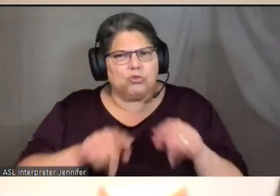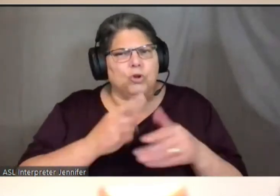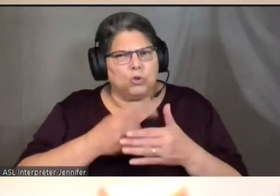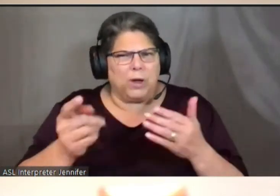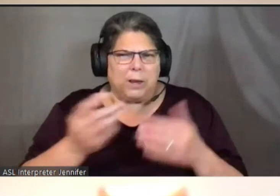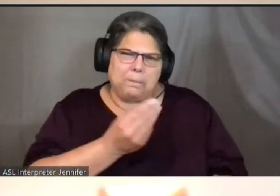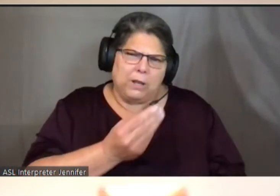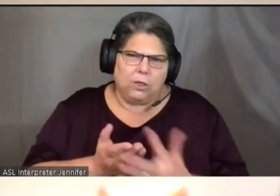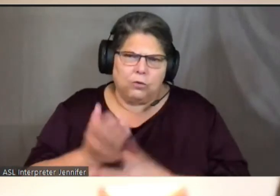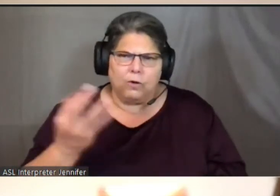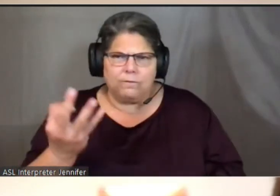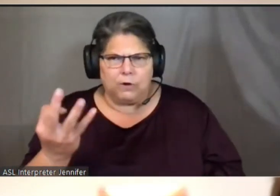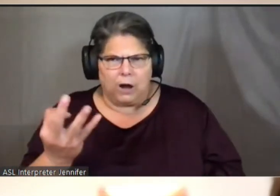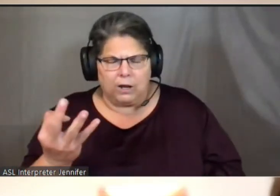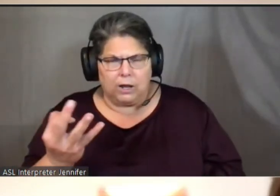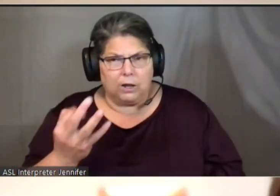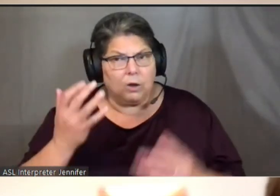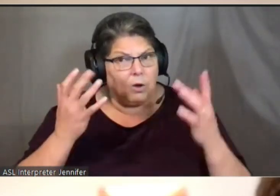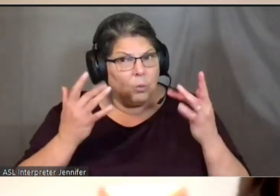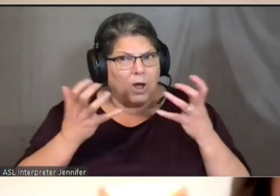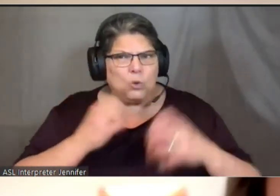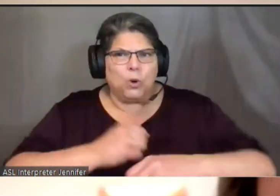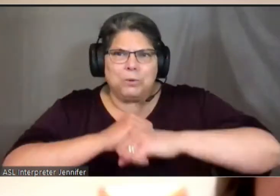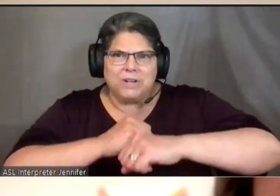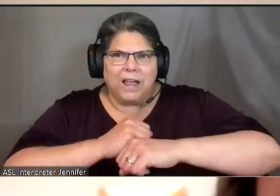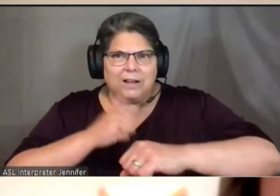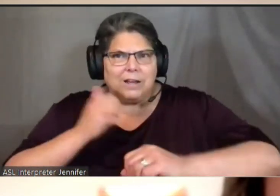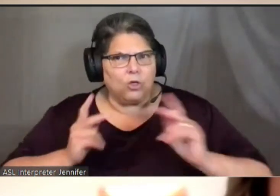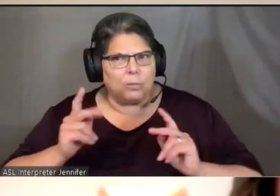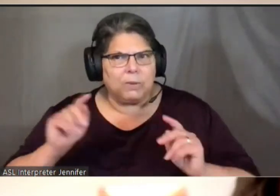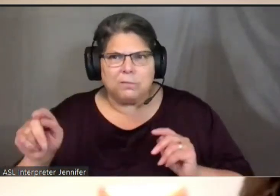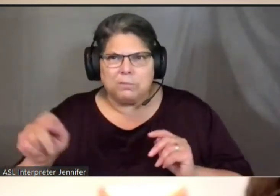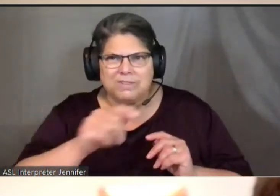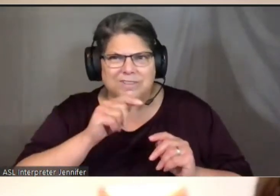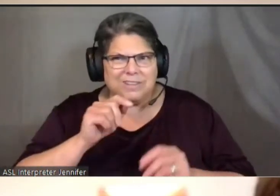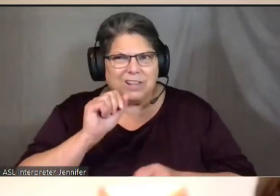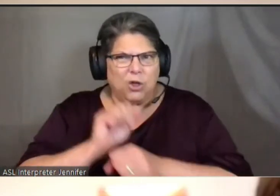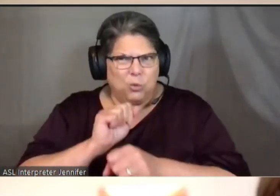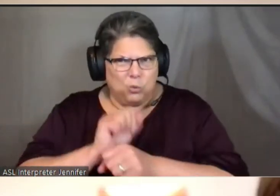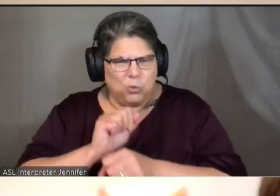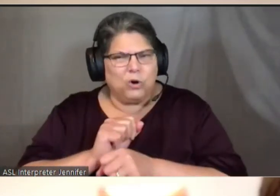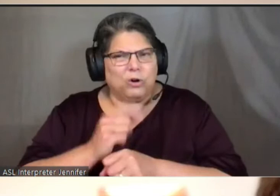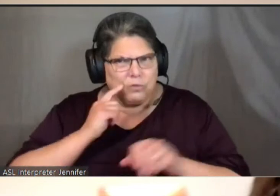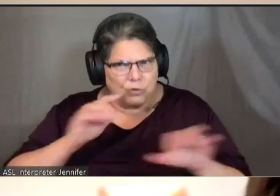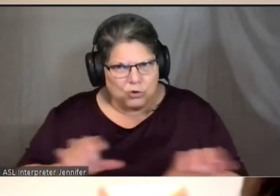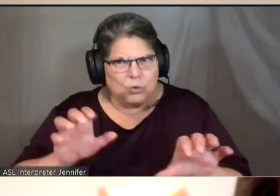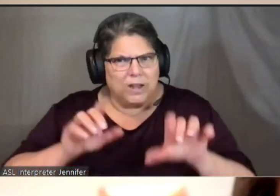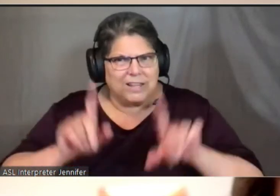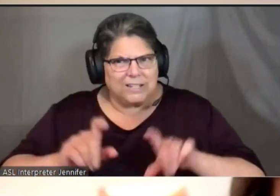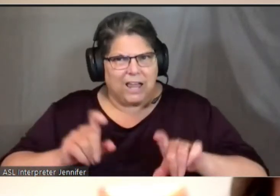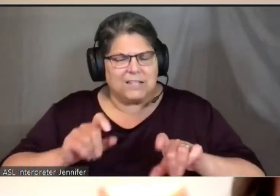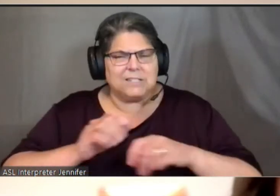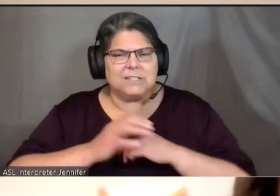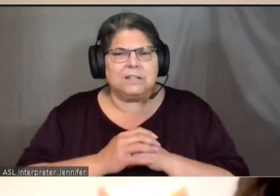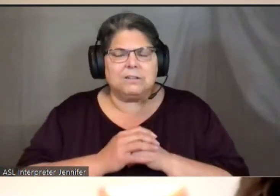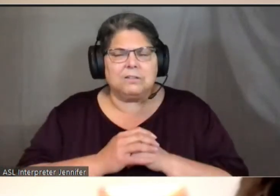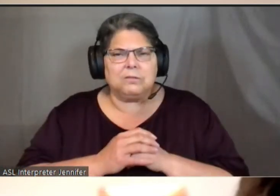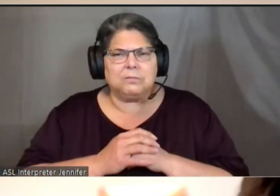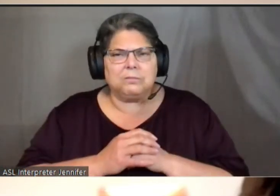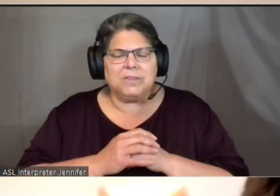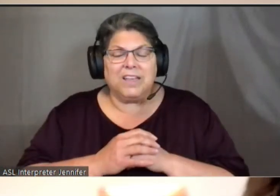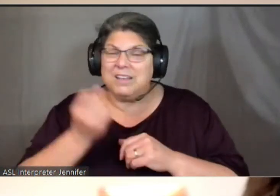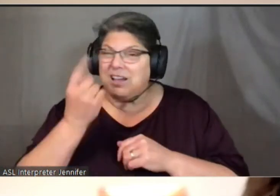in order to protect those people who are employed for this testing. Variance is a very